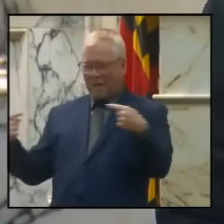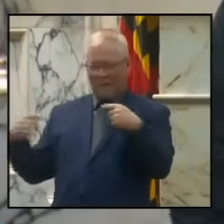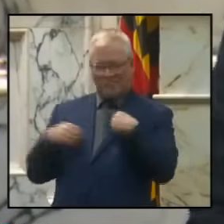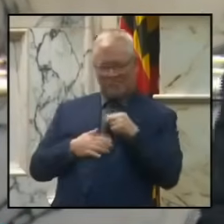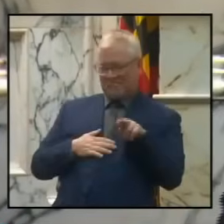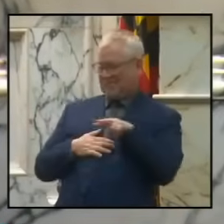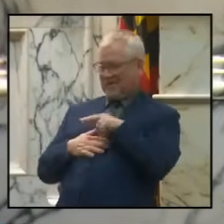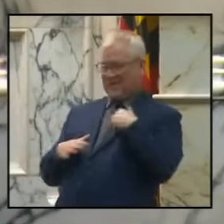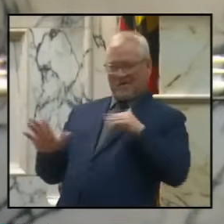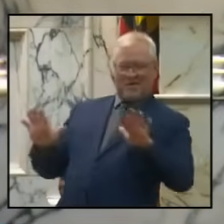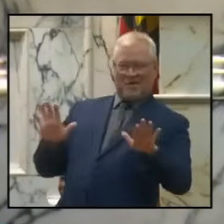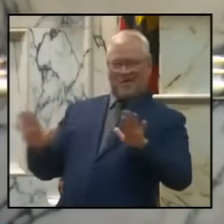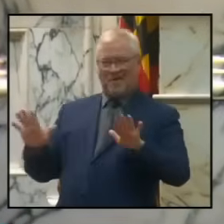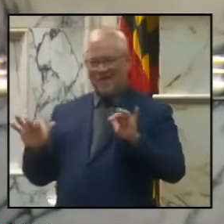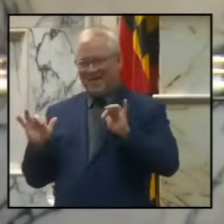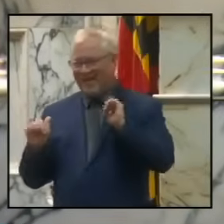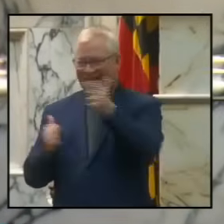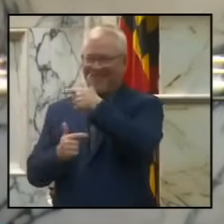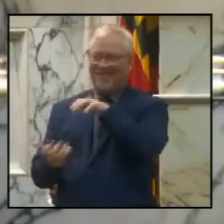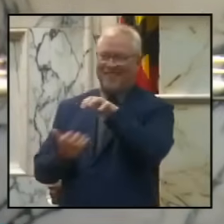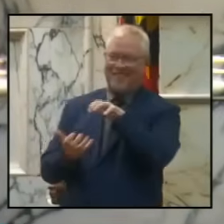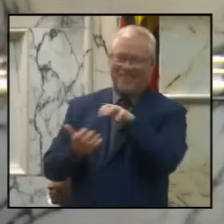same